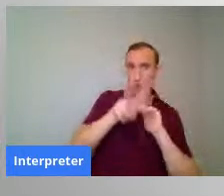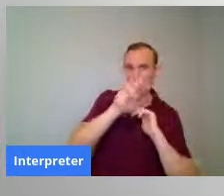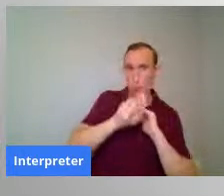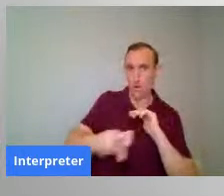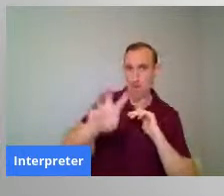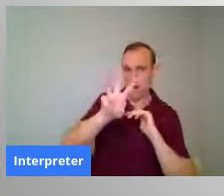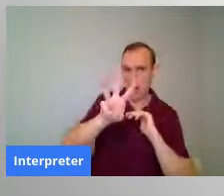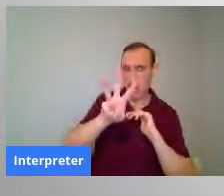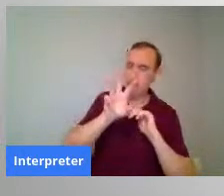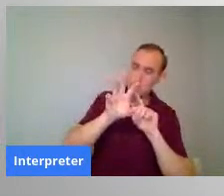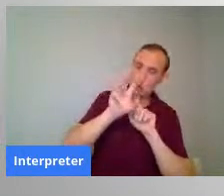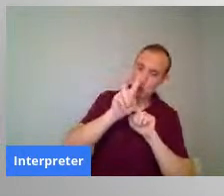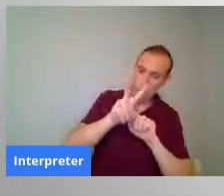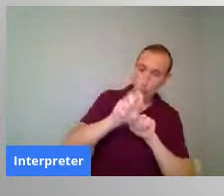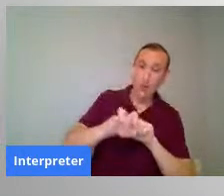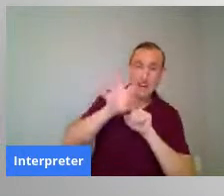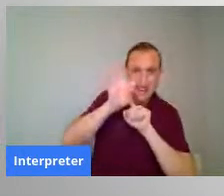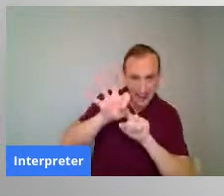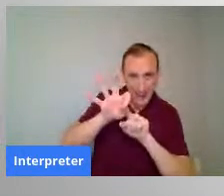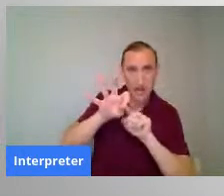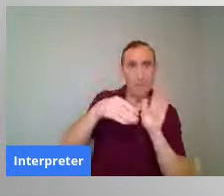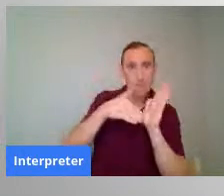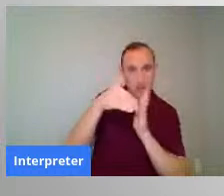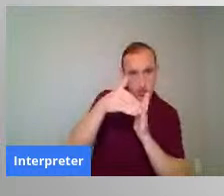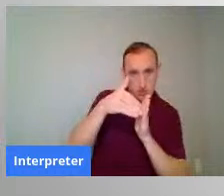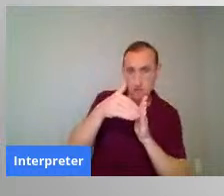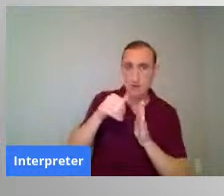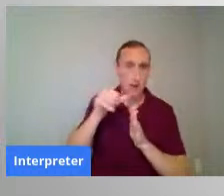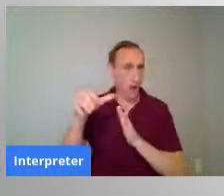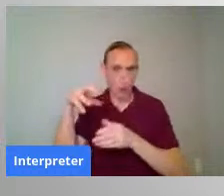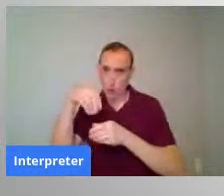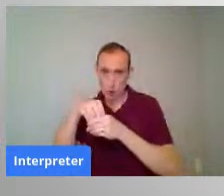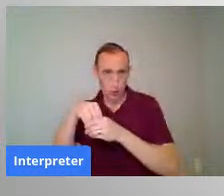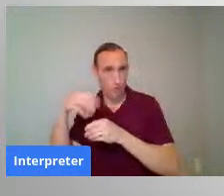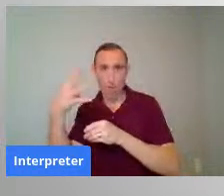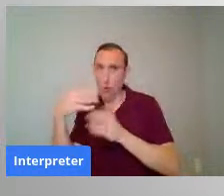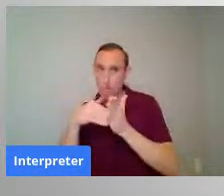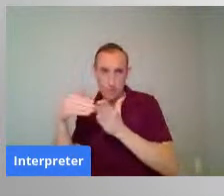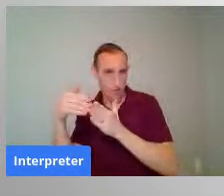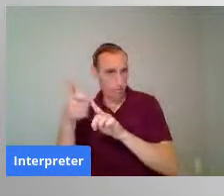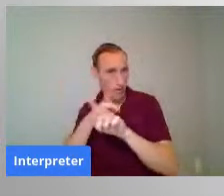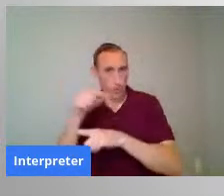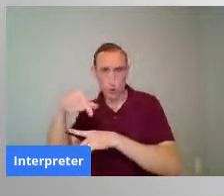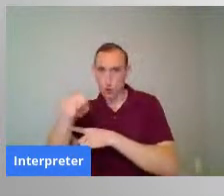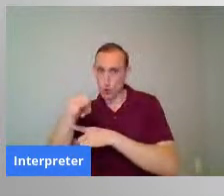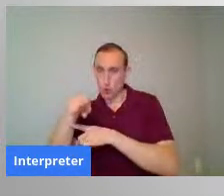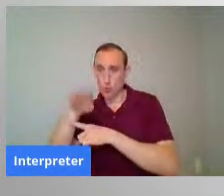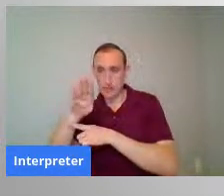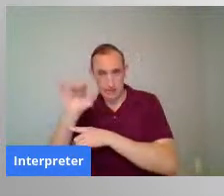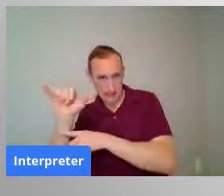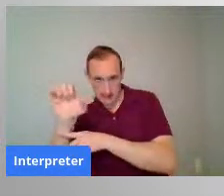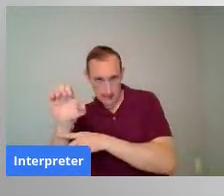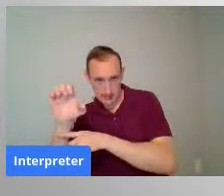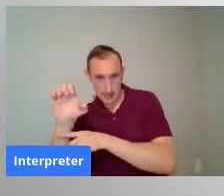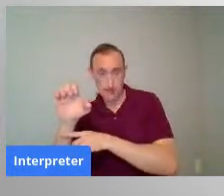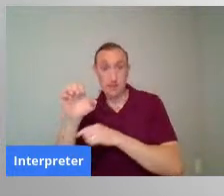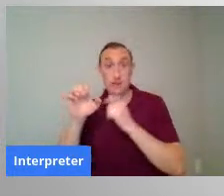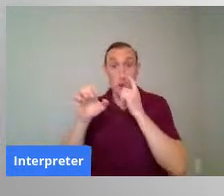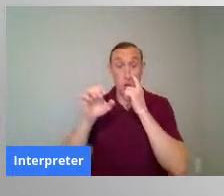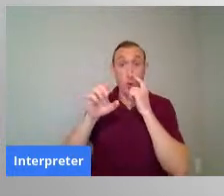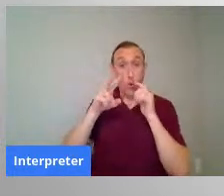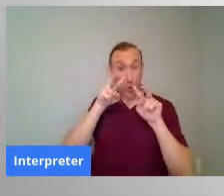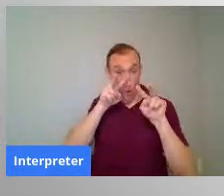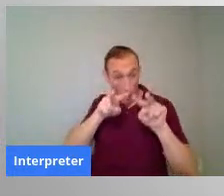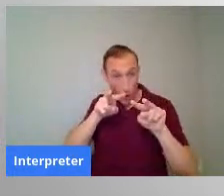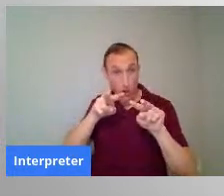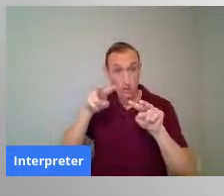$4 million that we may get from QBE. Wow. So looking at that cash flow